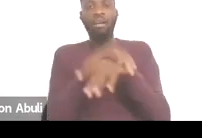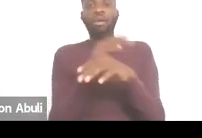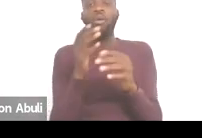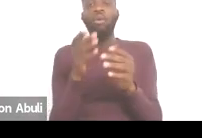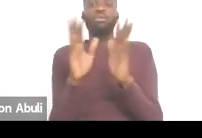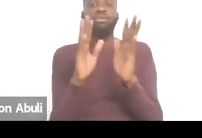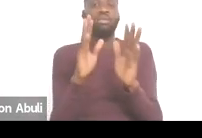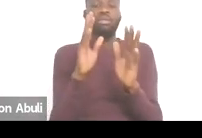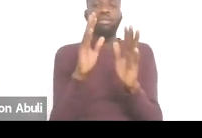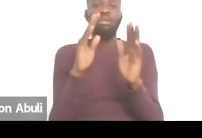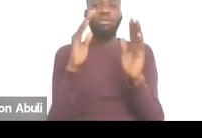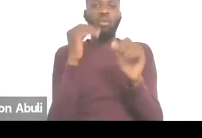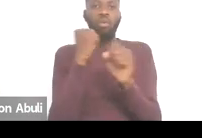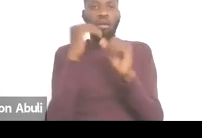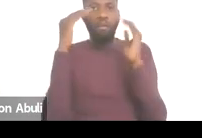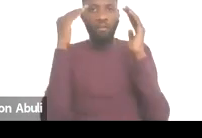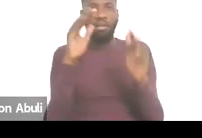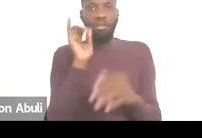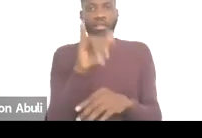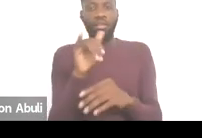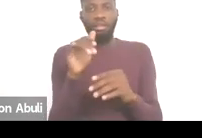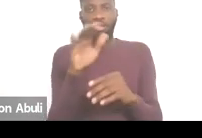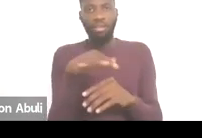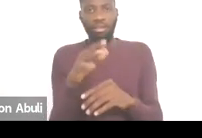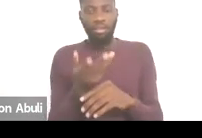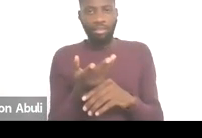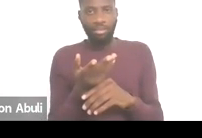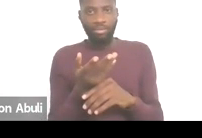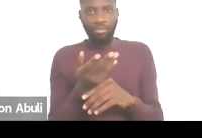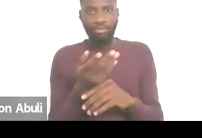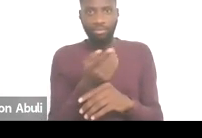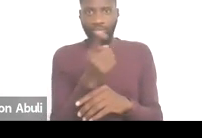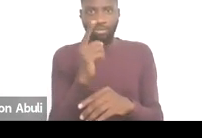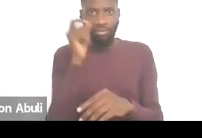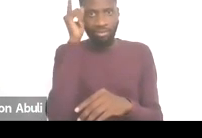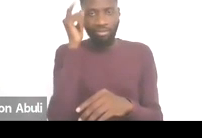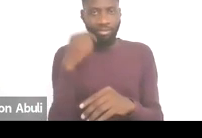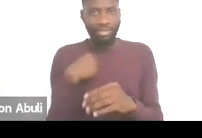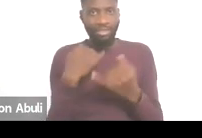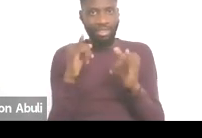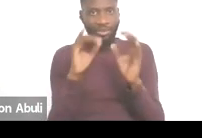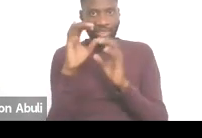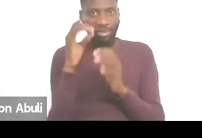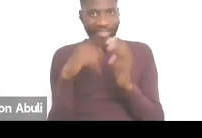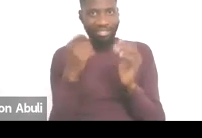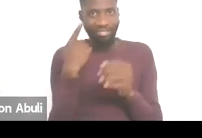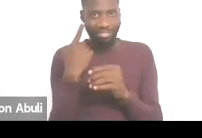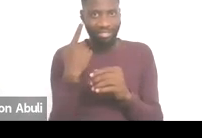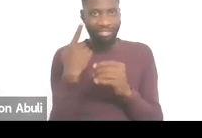area. I hope you're all understanding what I'm trying to communicate here.